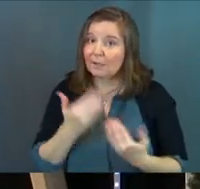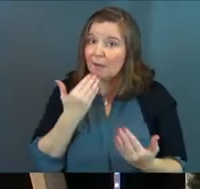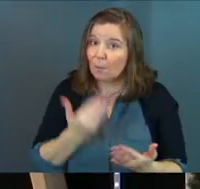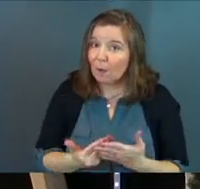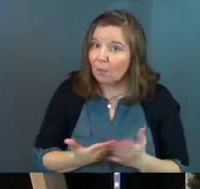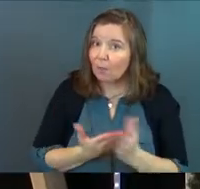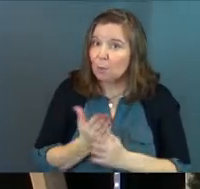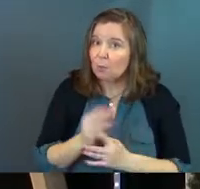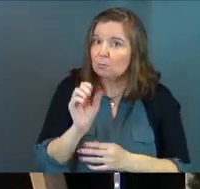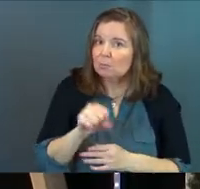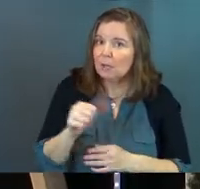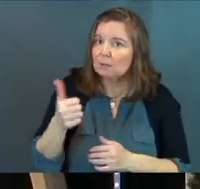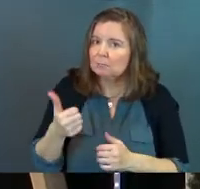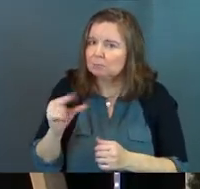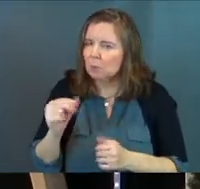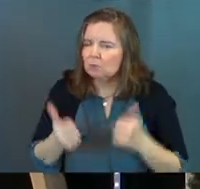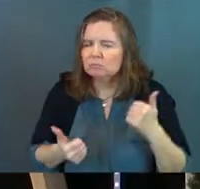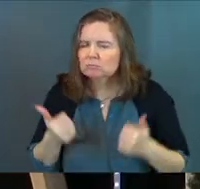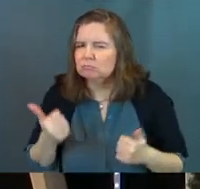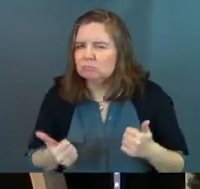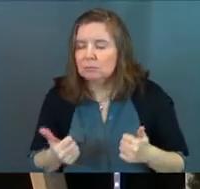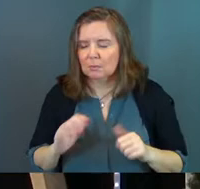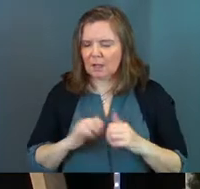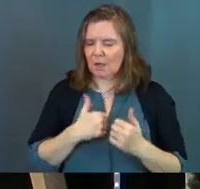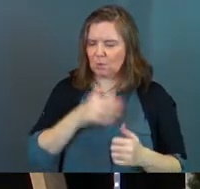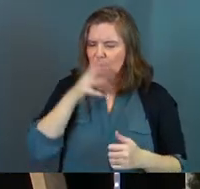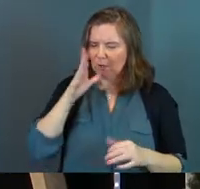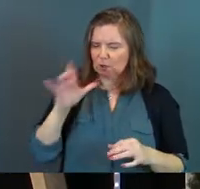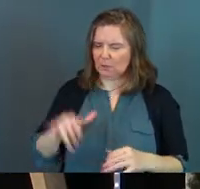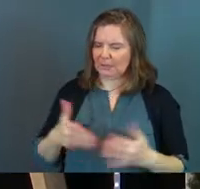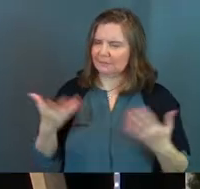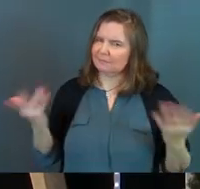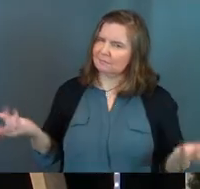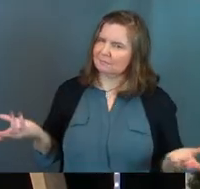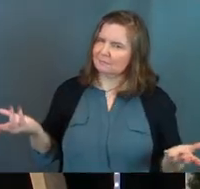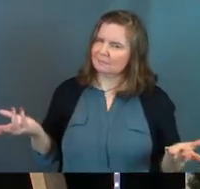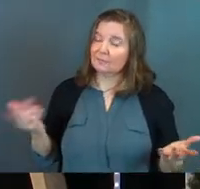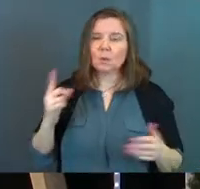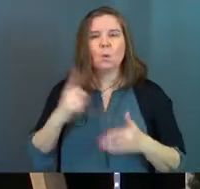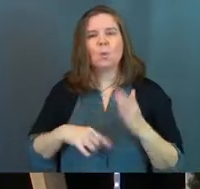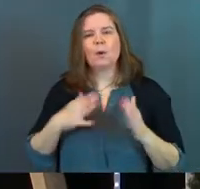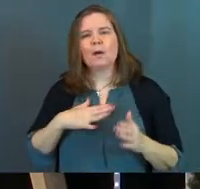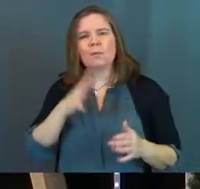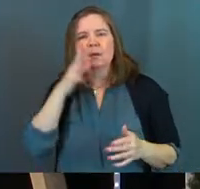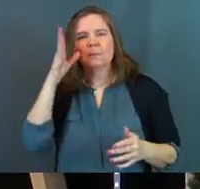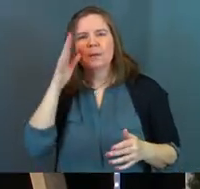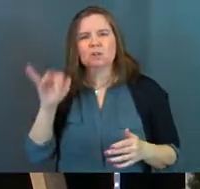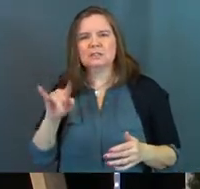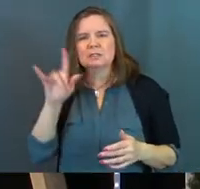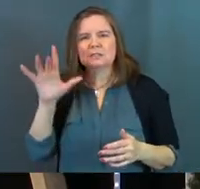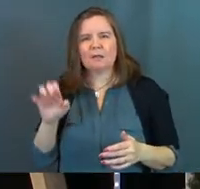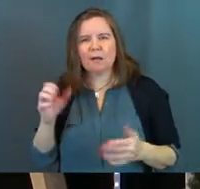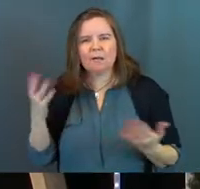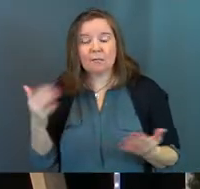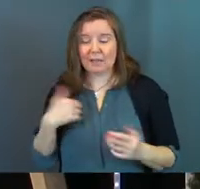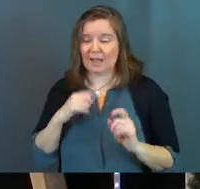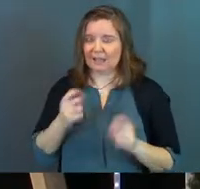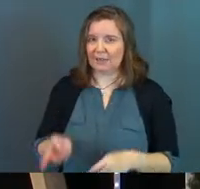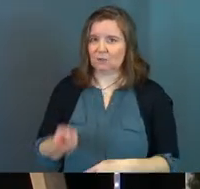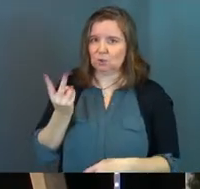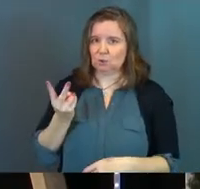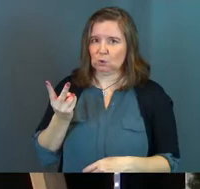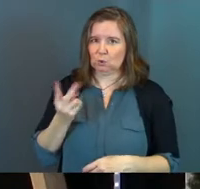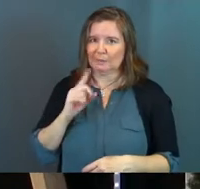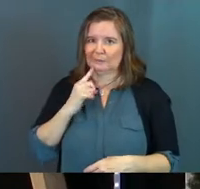well through that? Now, how do parents do this? And what's their parenting style? I'll give you